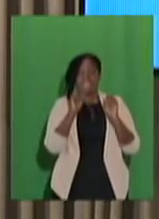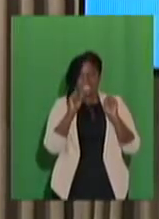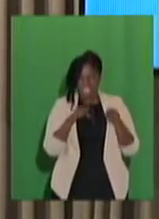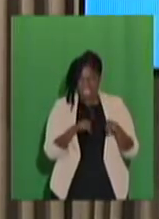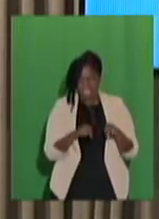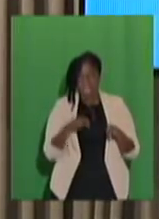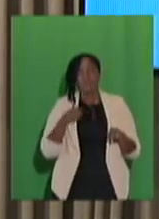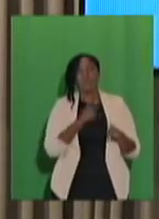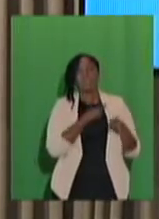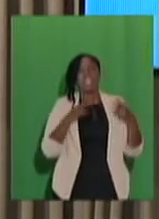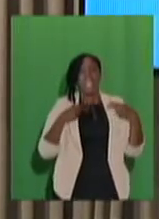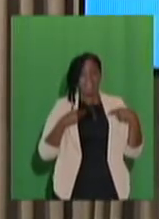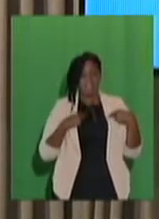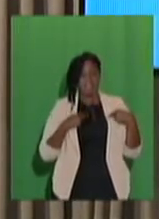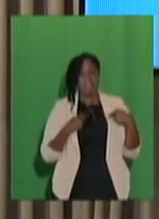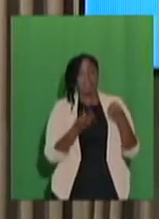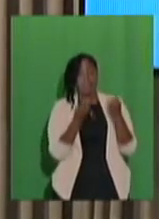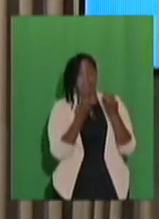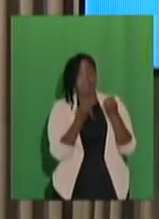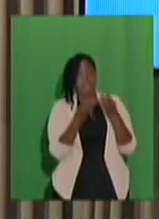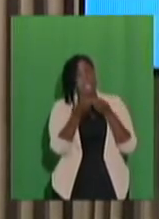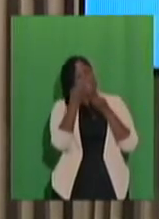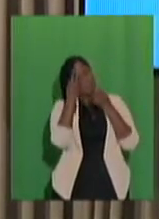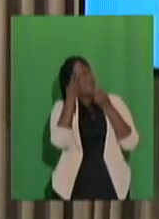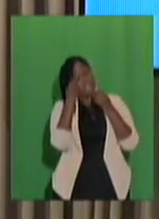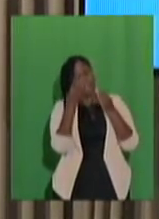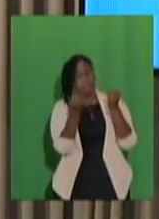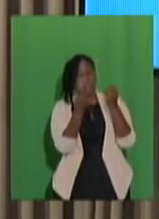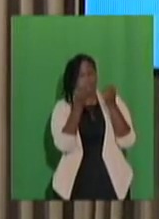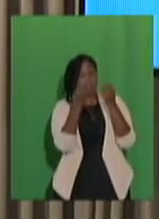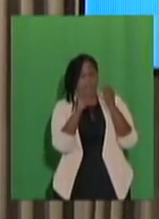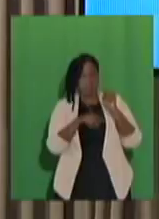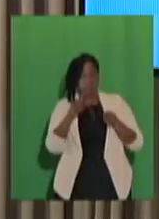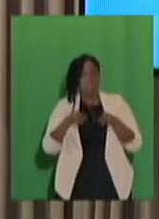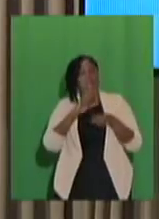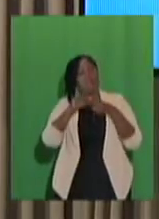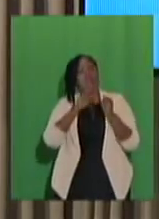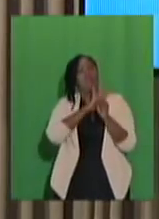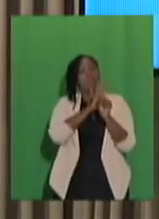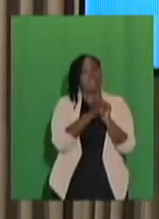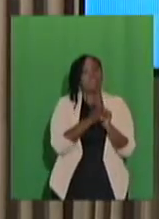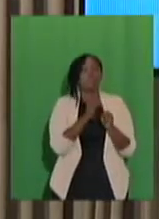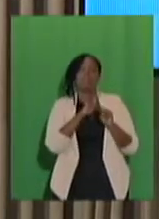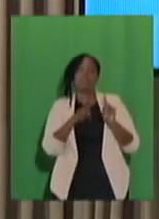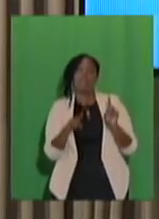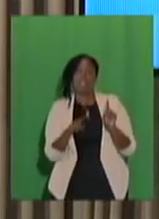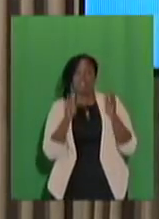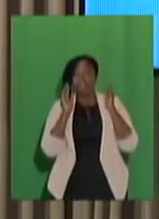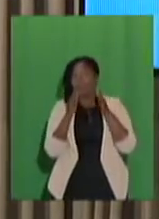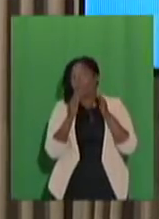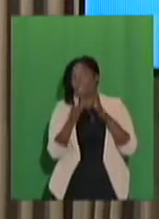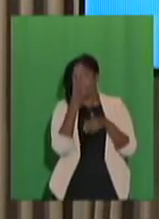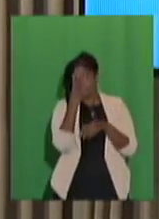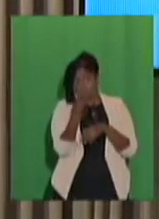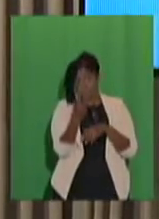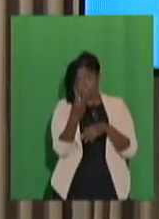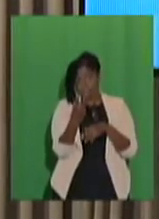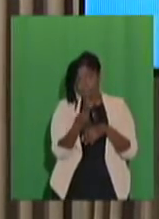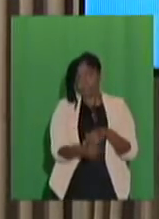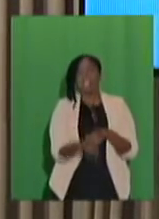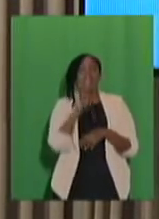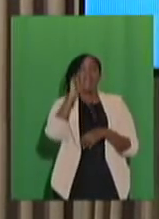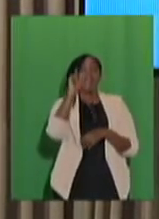of facilities that we are looking at to do with two objectives. One, as a